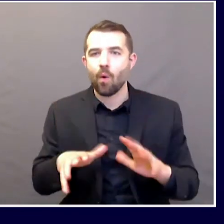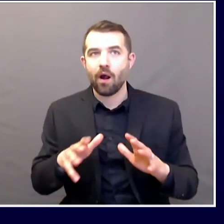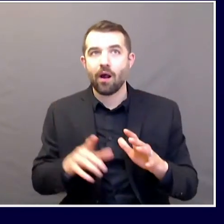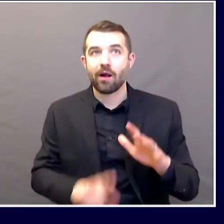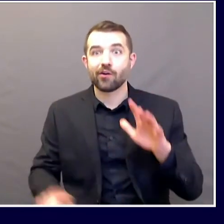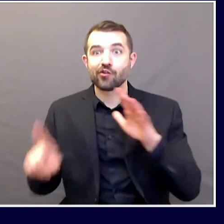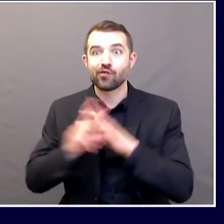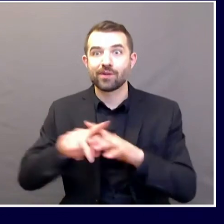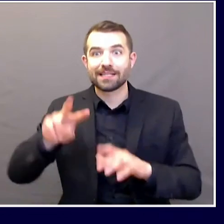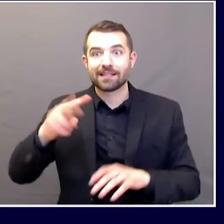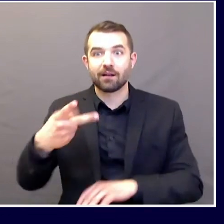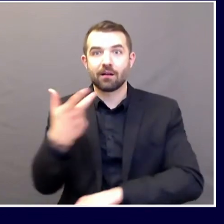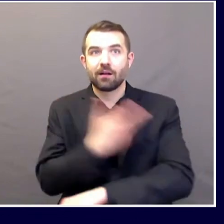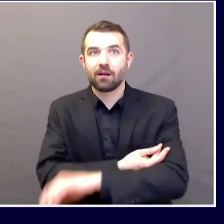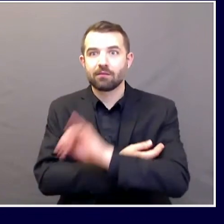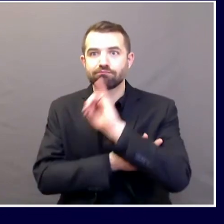dose.